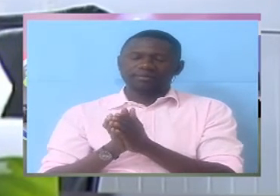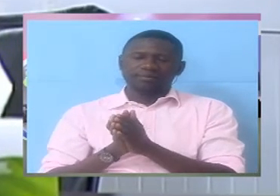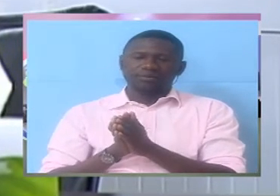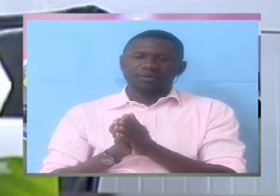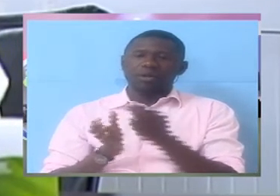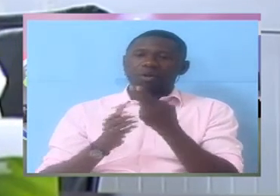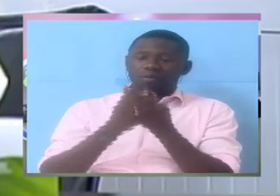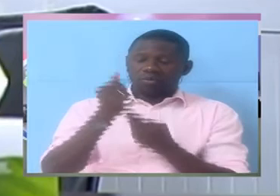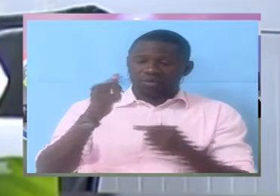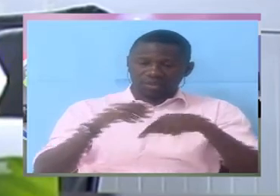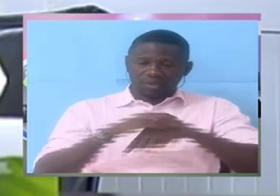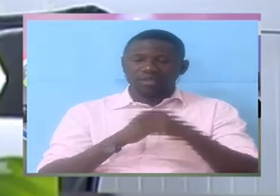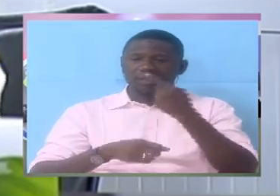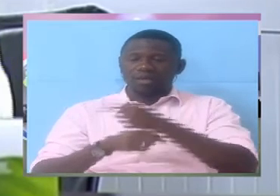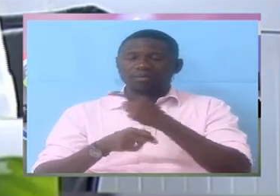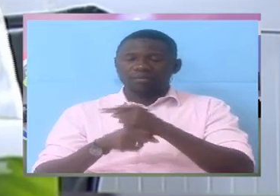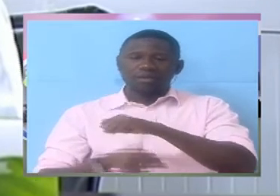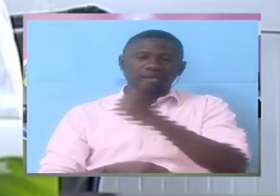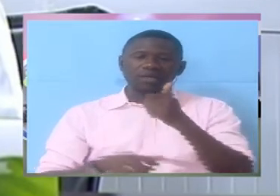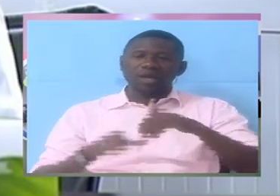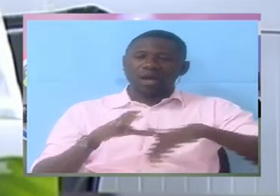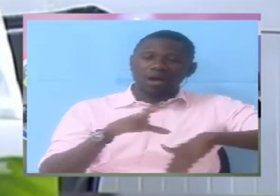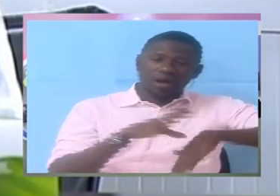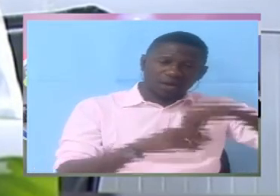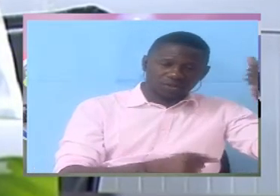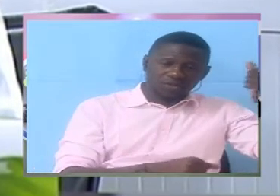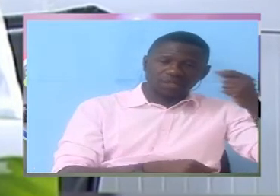both in the Gambia and outside the Gambia.